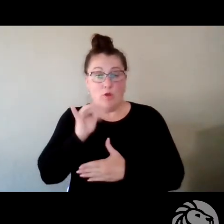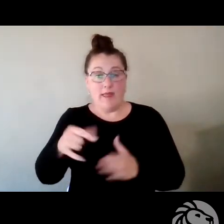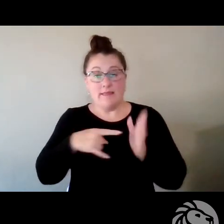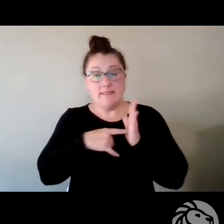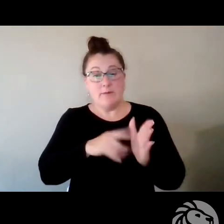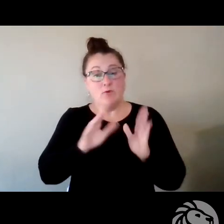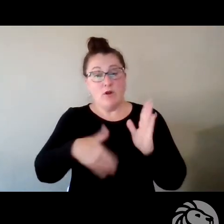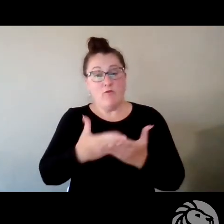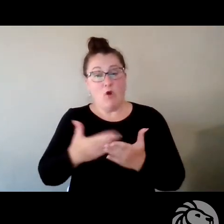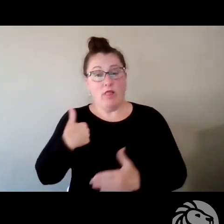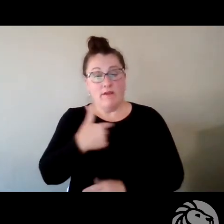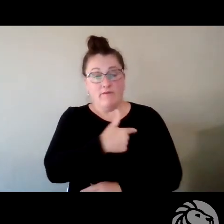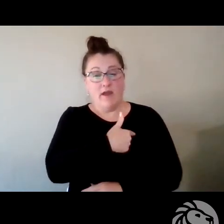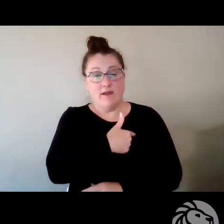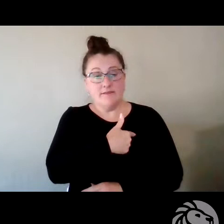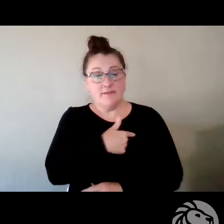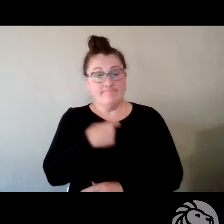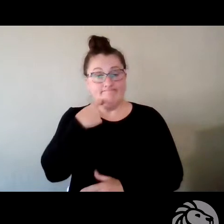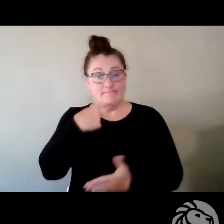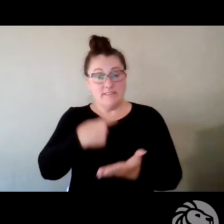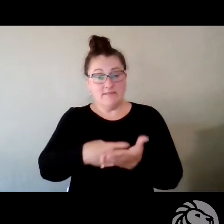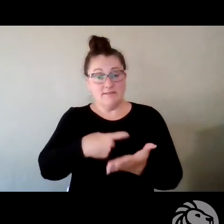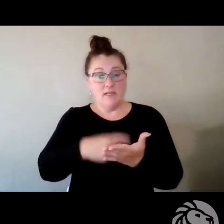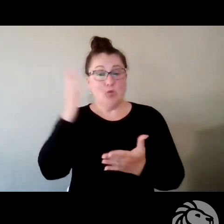for all of us, as we'll discuss tonight,